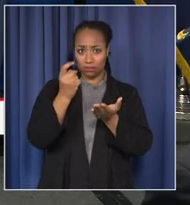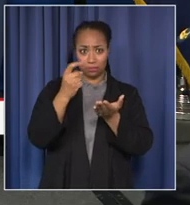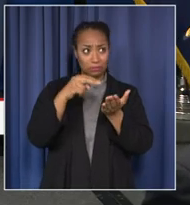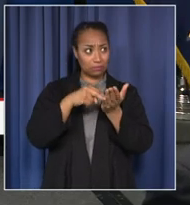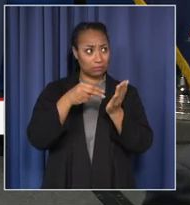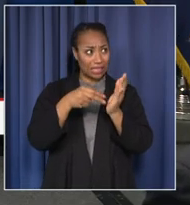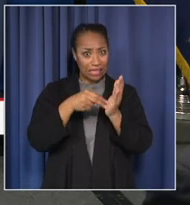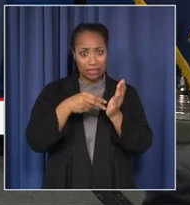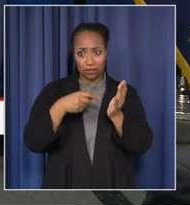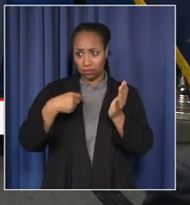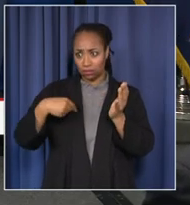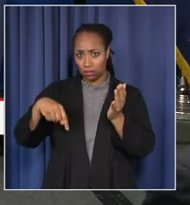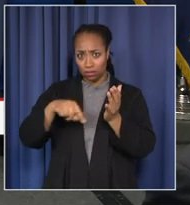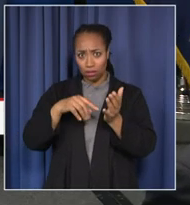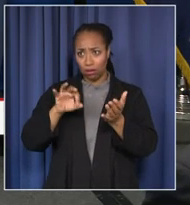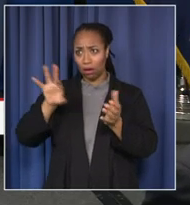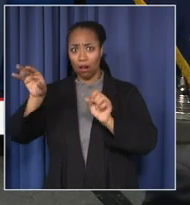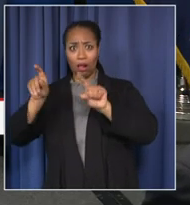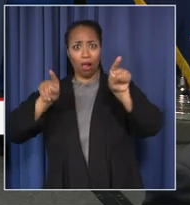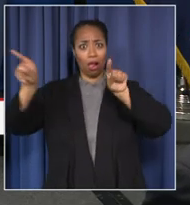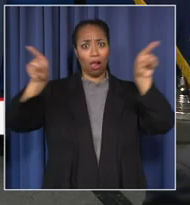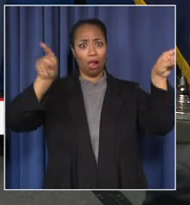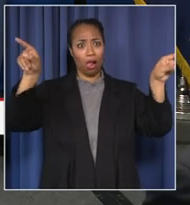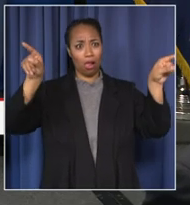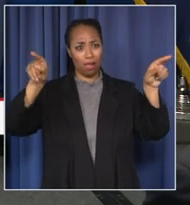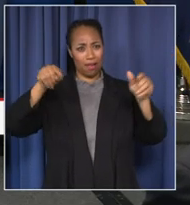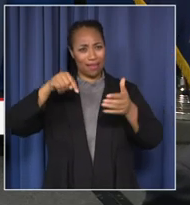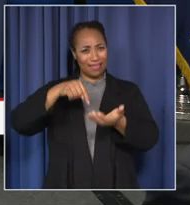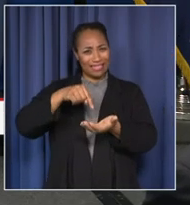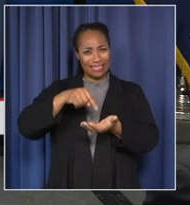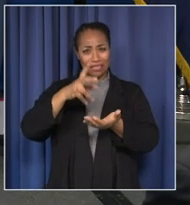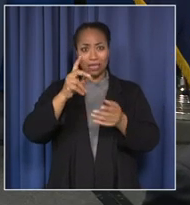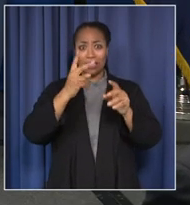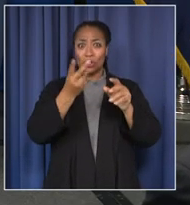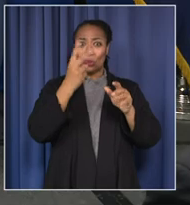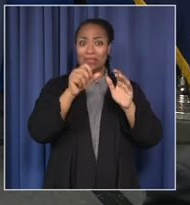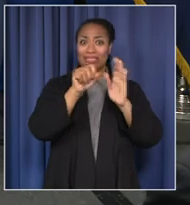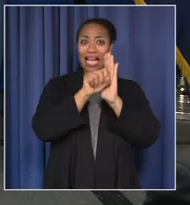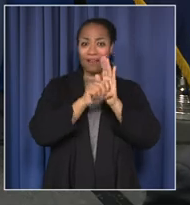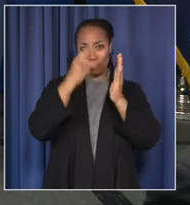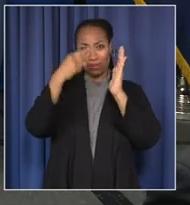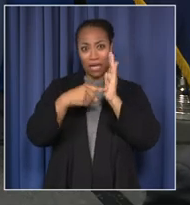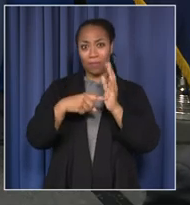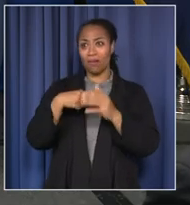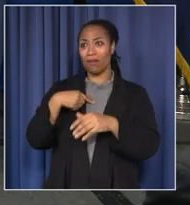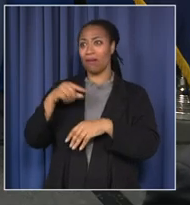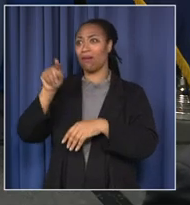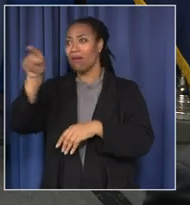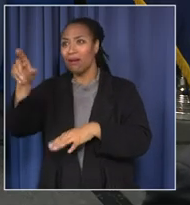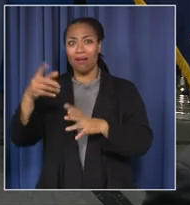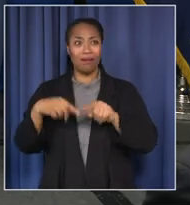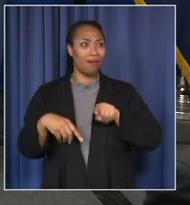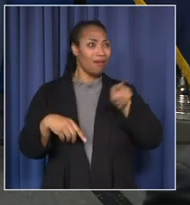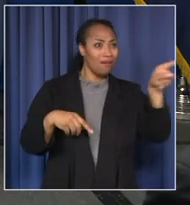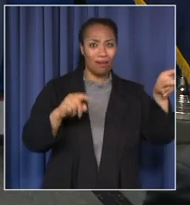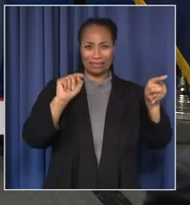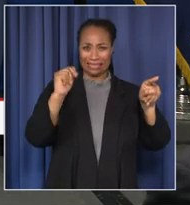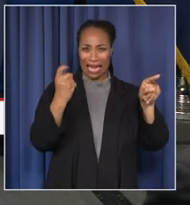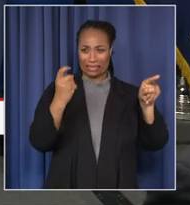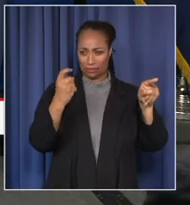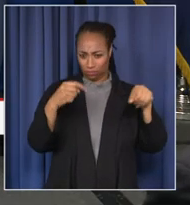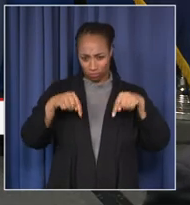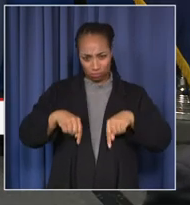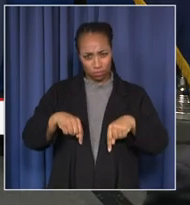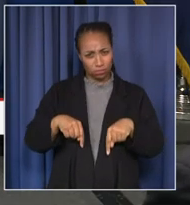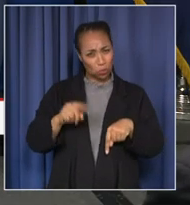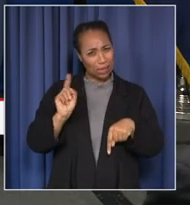states. We're literally down the street from the Congress, but we have no representation. So the case that D.C. residents,